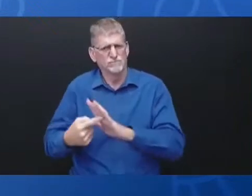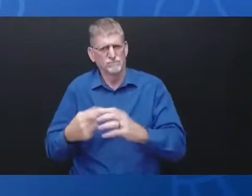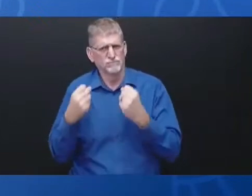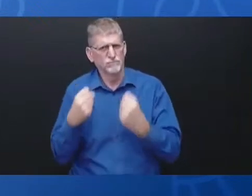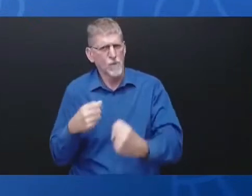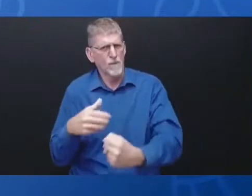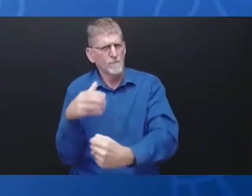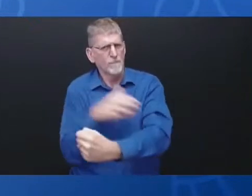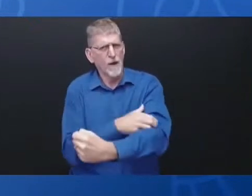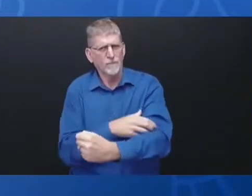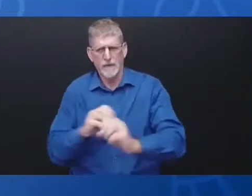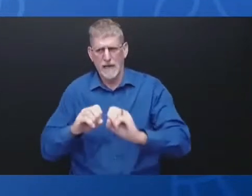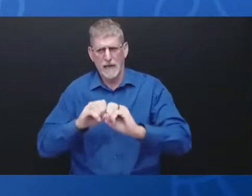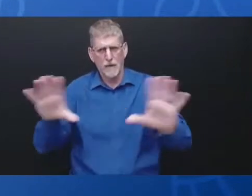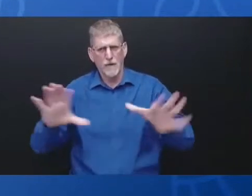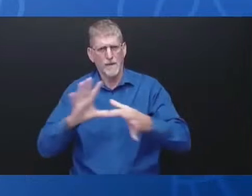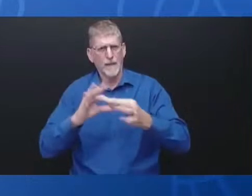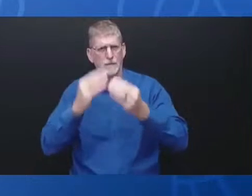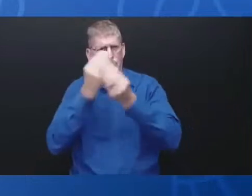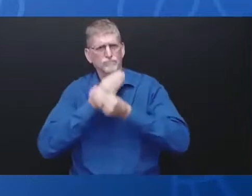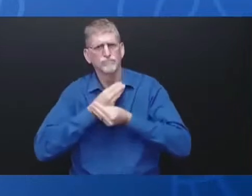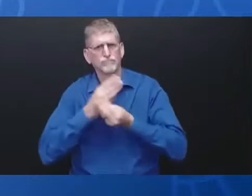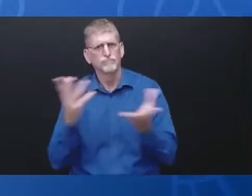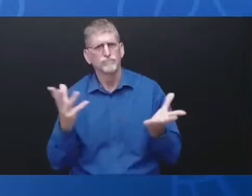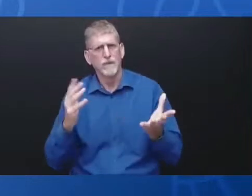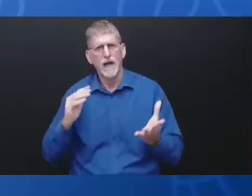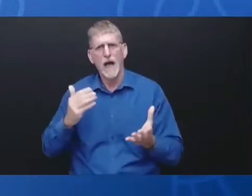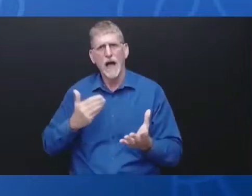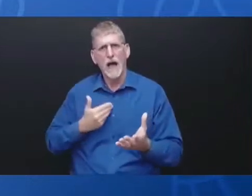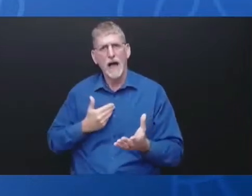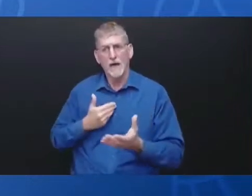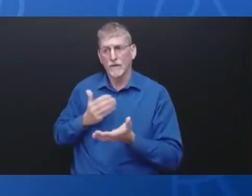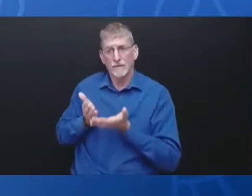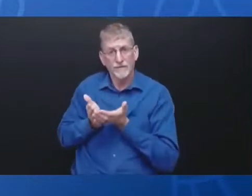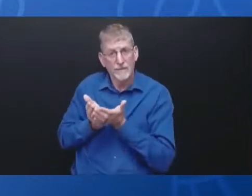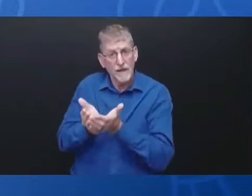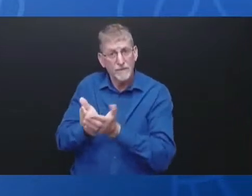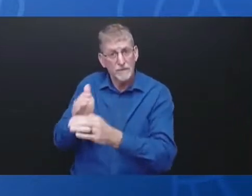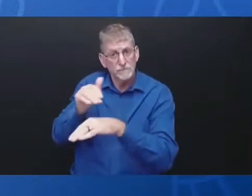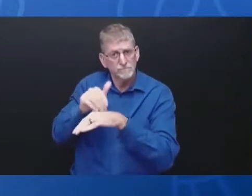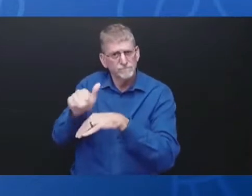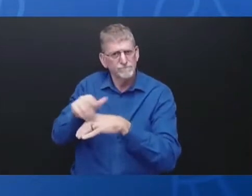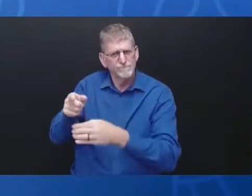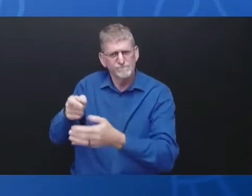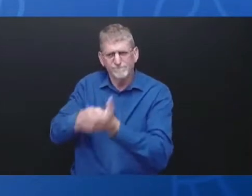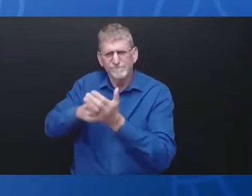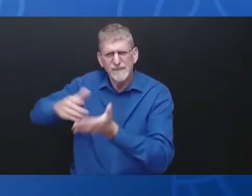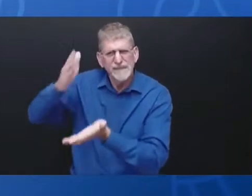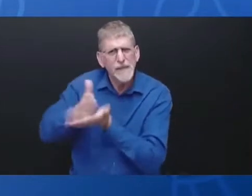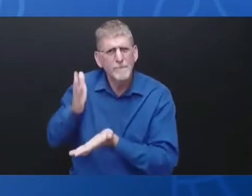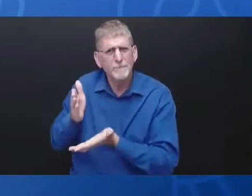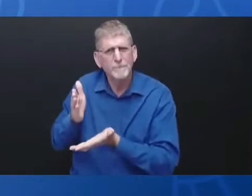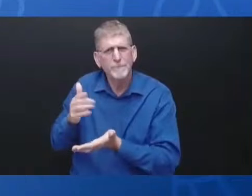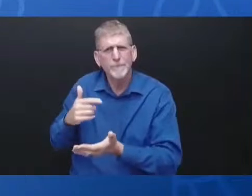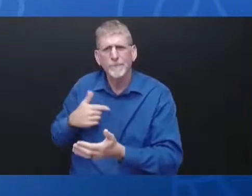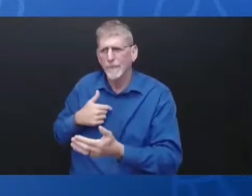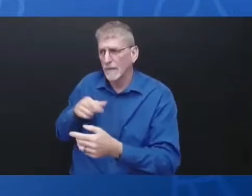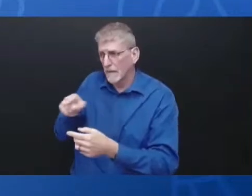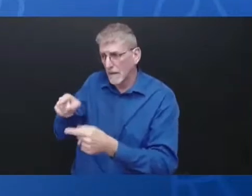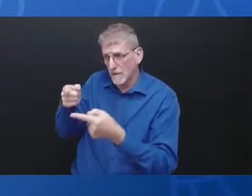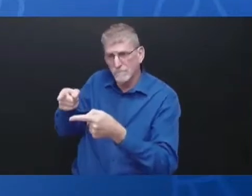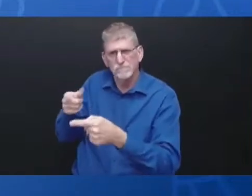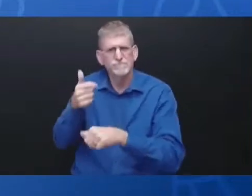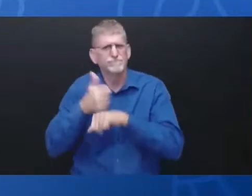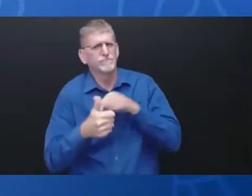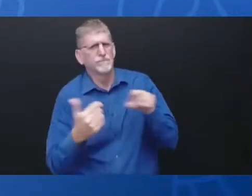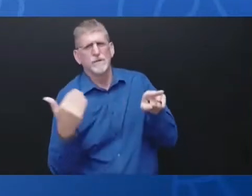global shipping must stop, and we will hold you accountable. We will protect our people and freedom of navigation. In